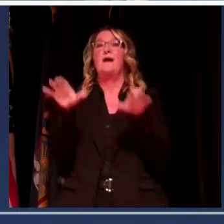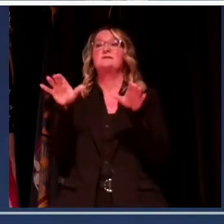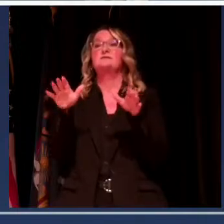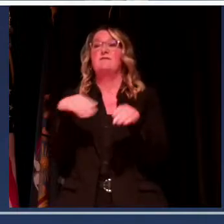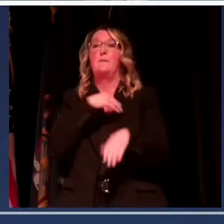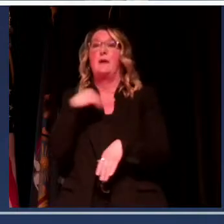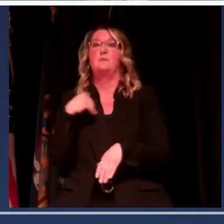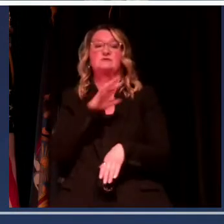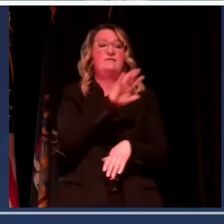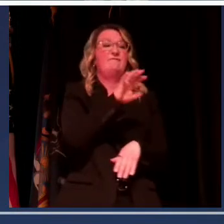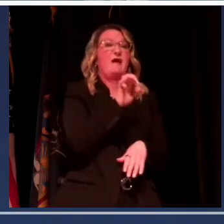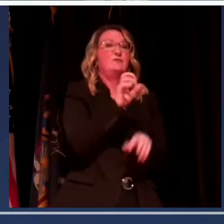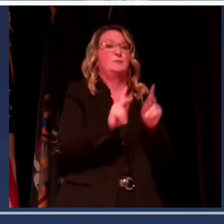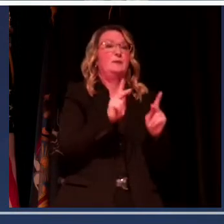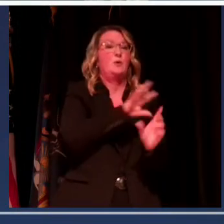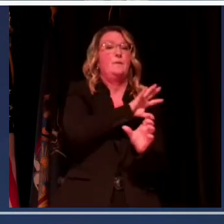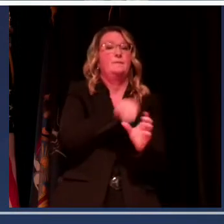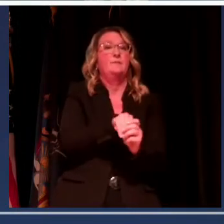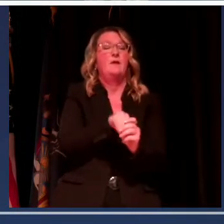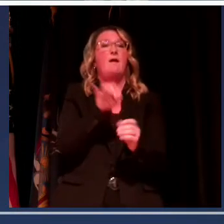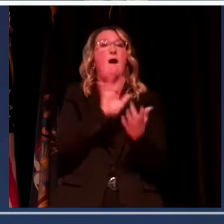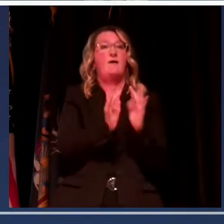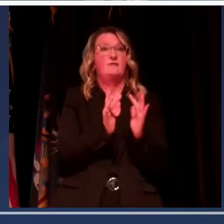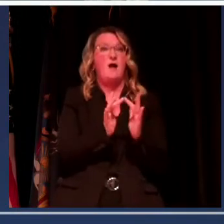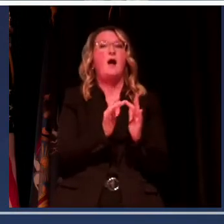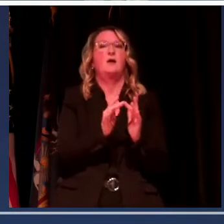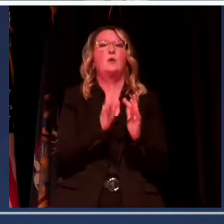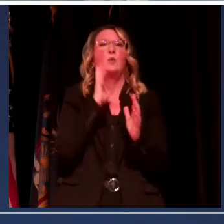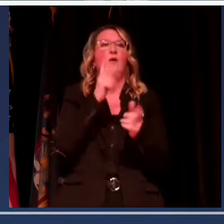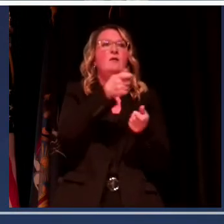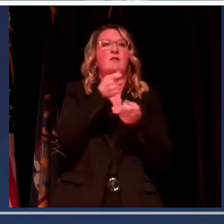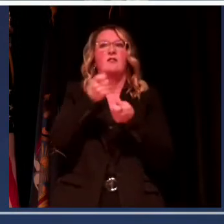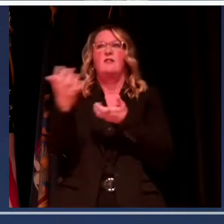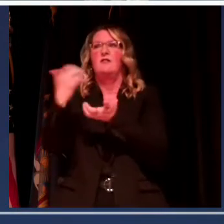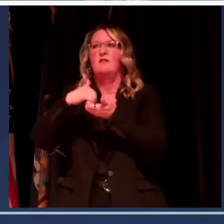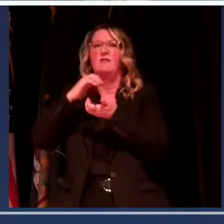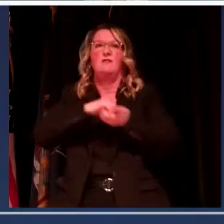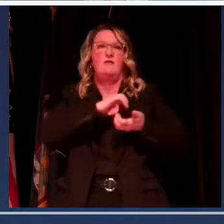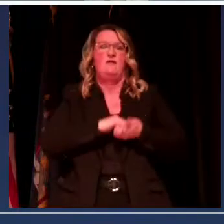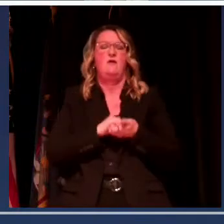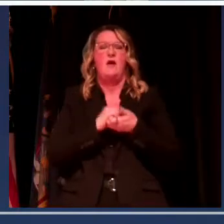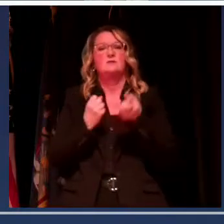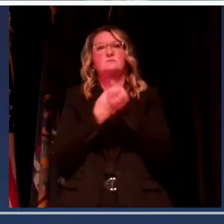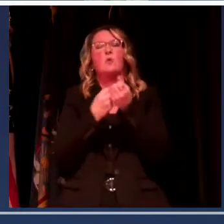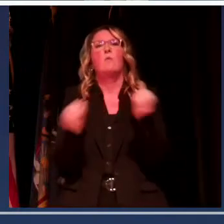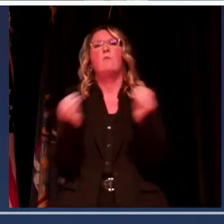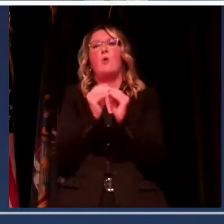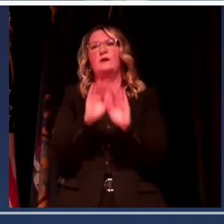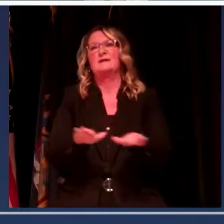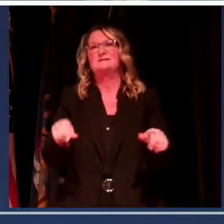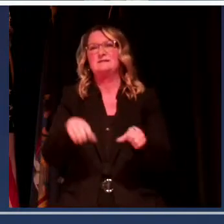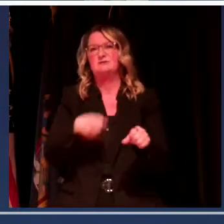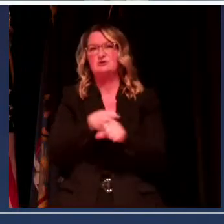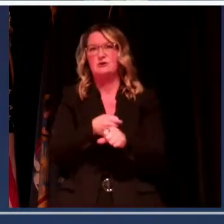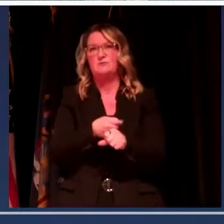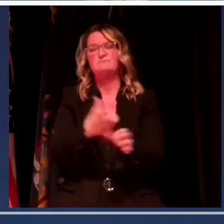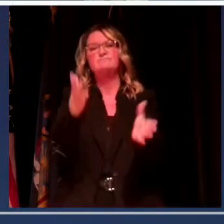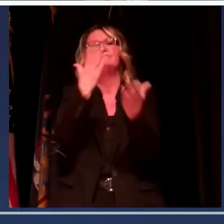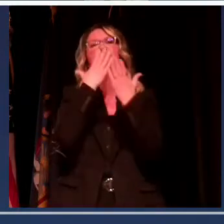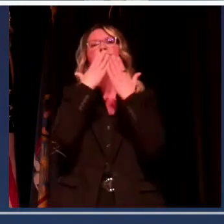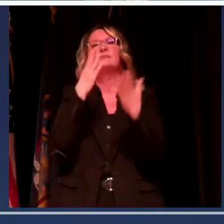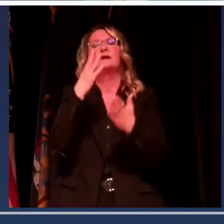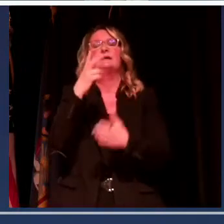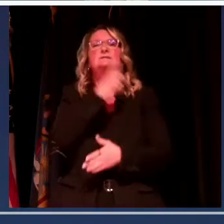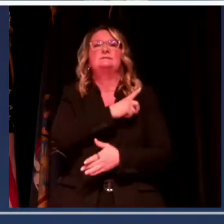nearly 500 participating online, we will engage more partners and assist more children this year. I thank Deputy